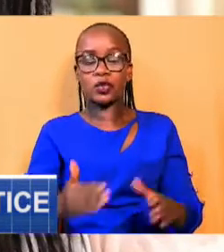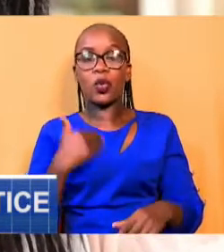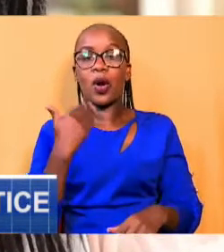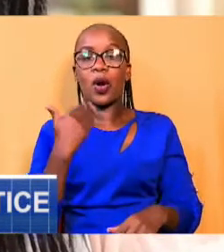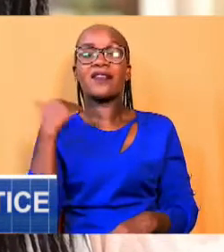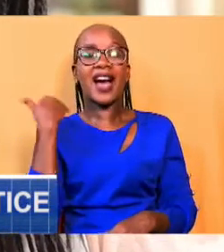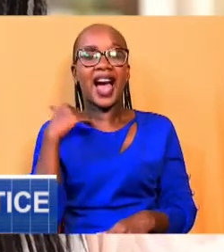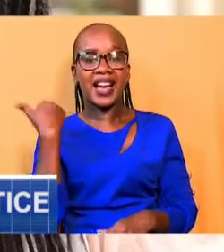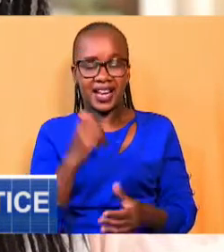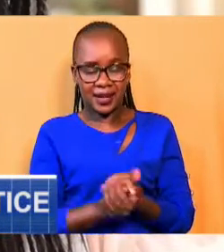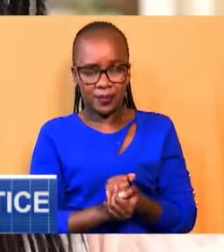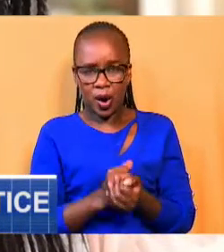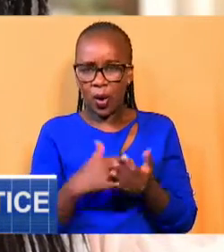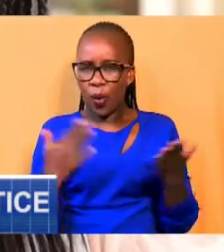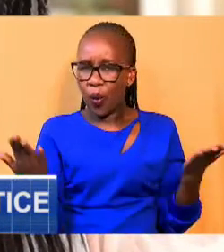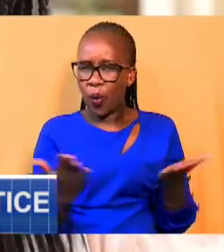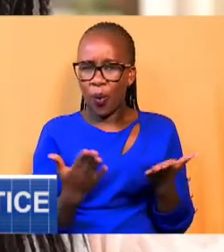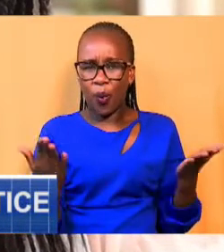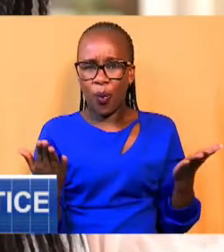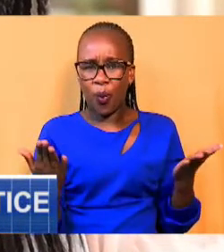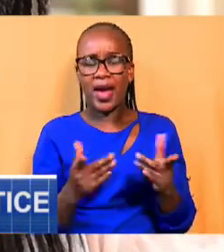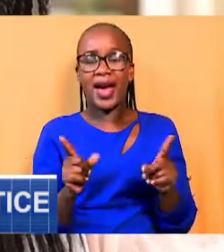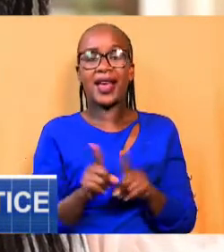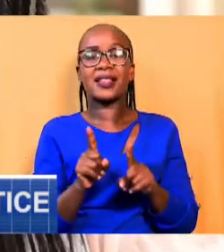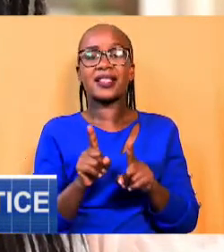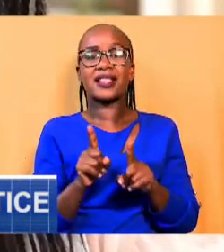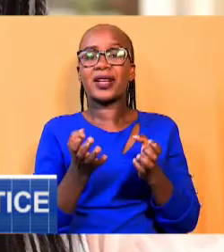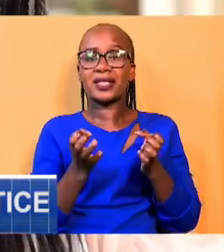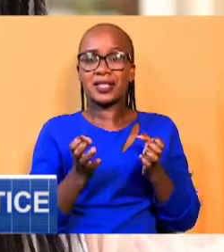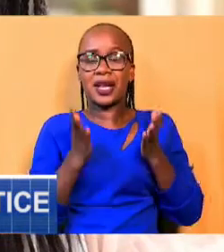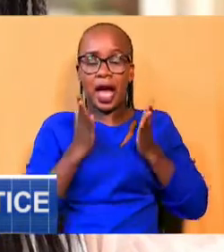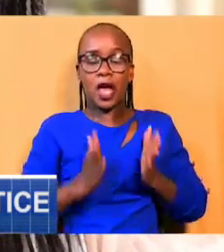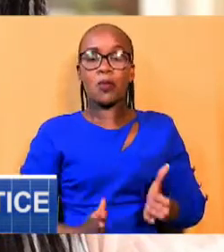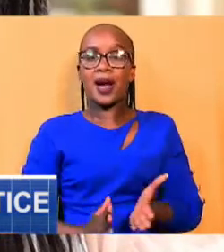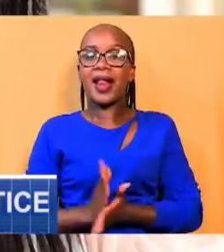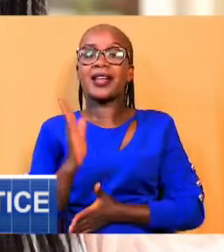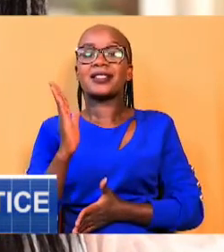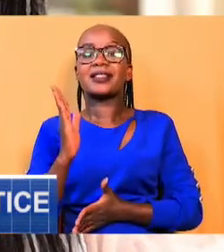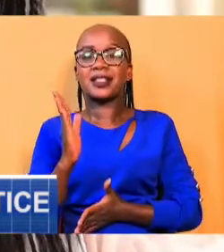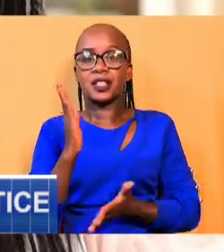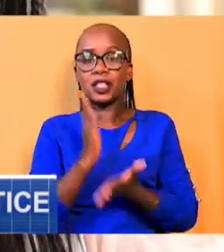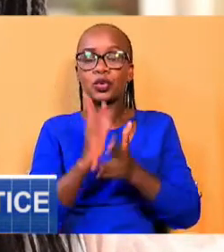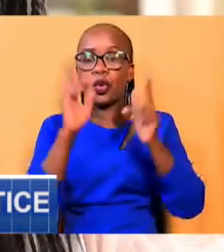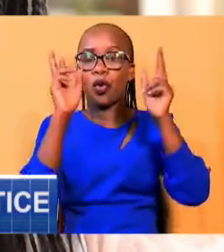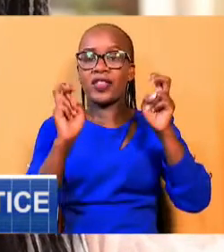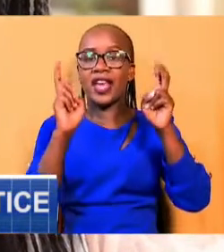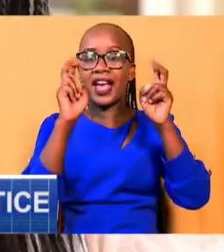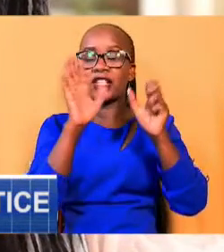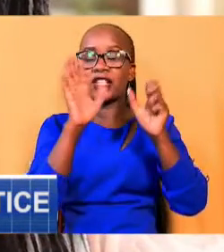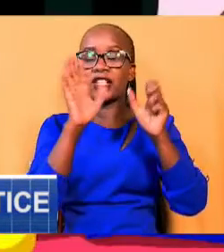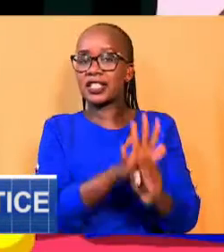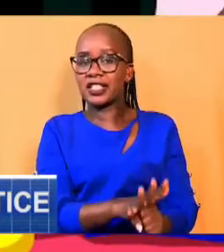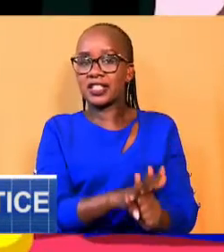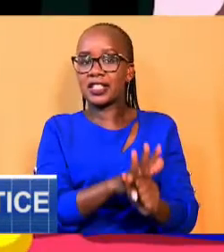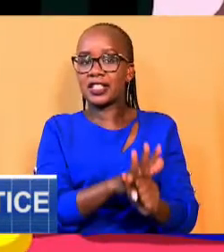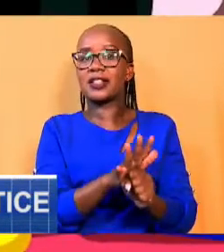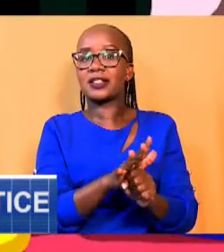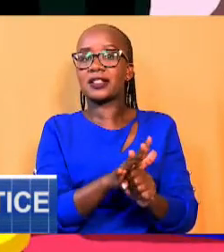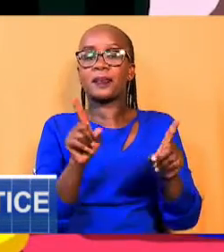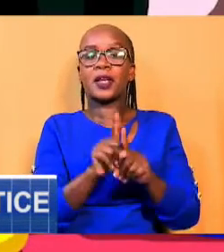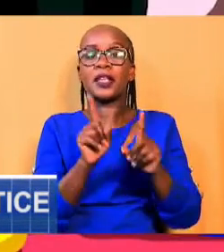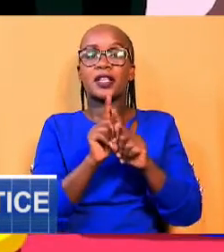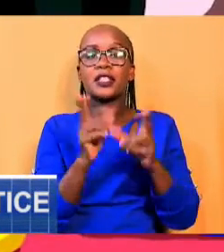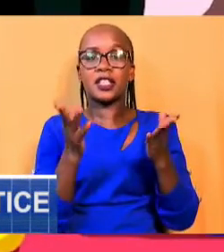crime. And that is where the bias and stereotypes becomes a human rights violation. It's an issue of discrimination. While